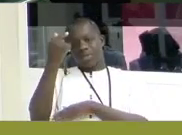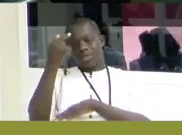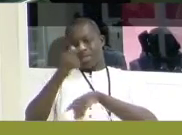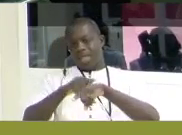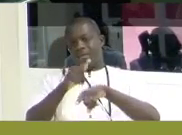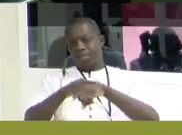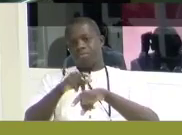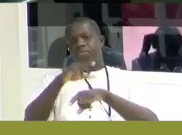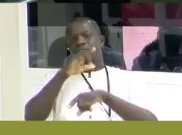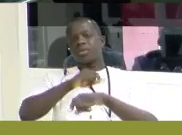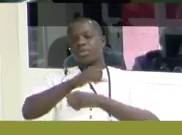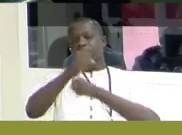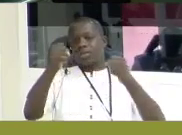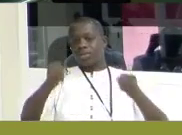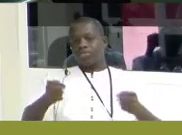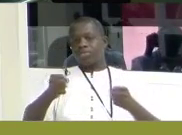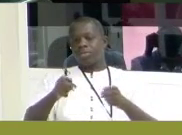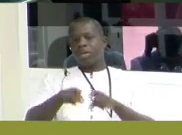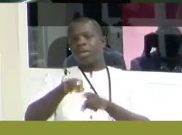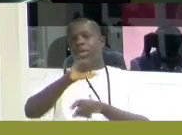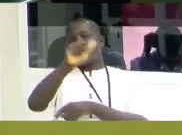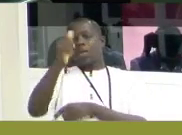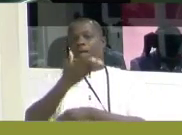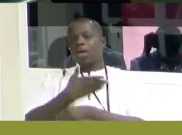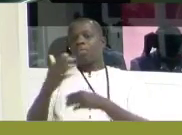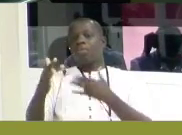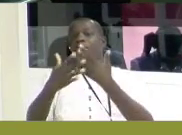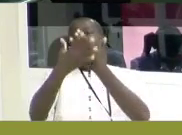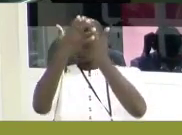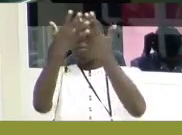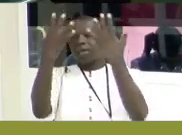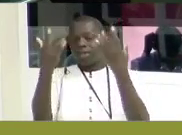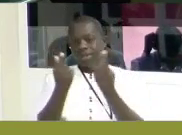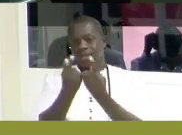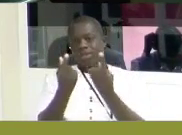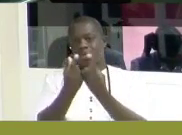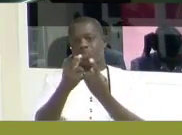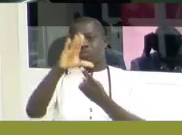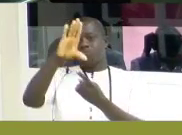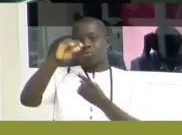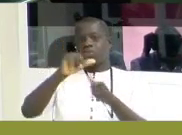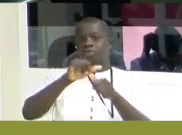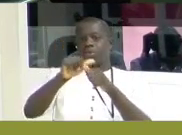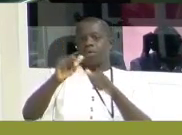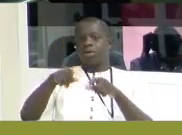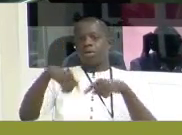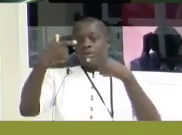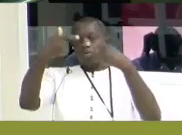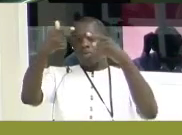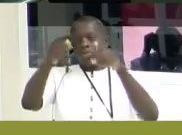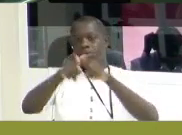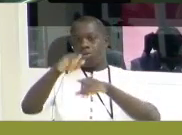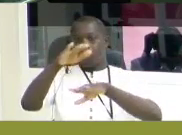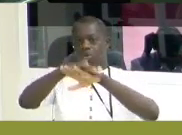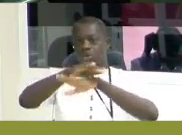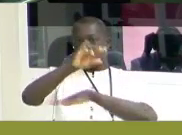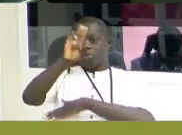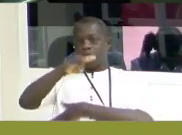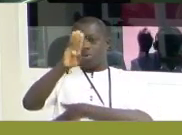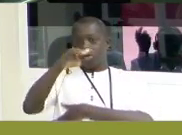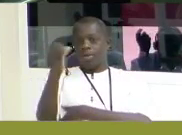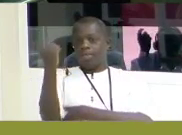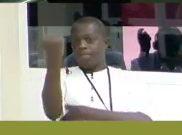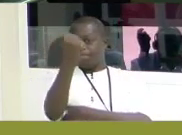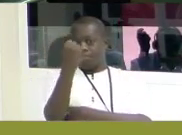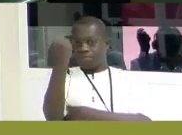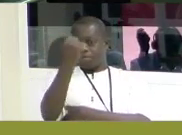Chairman, and we have quite some way to go. We will have to continue his testimony on Monday because he